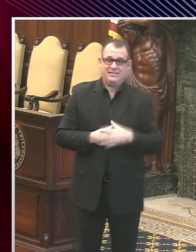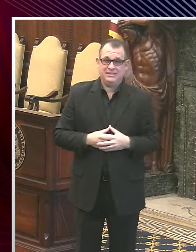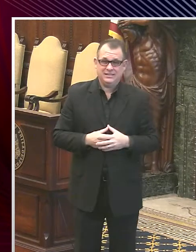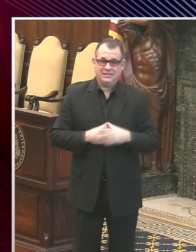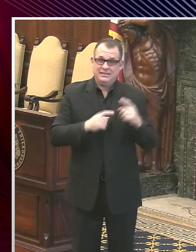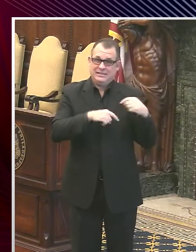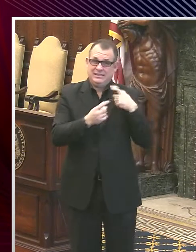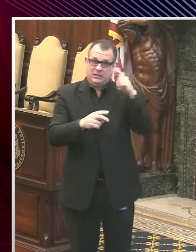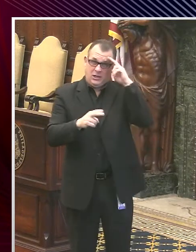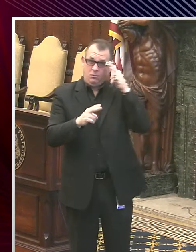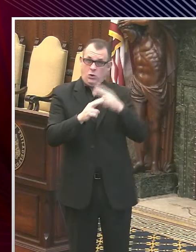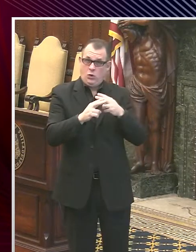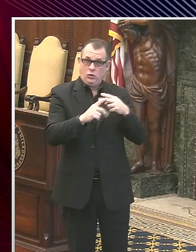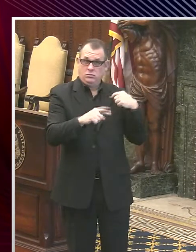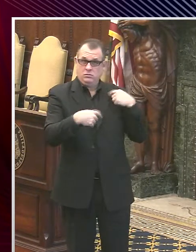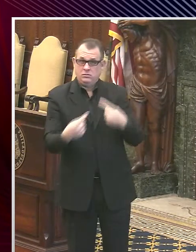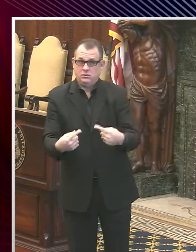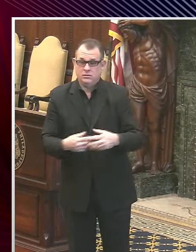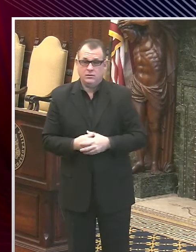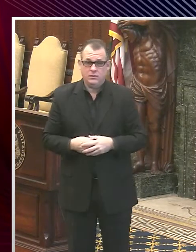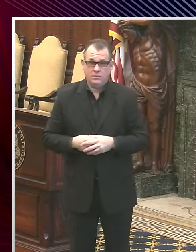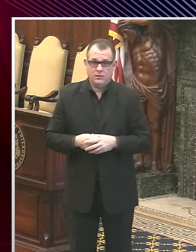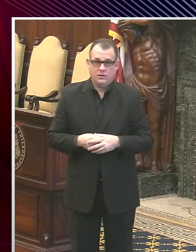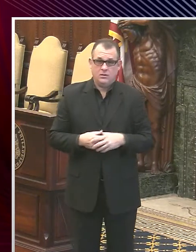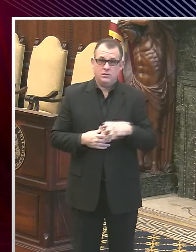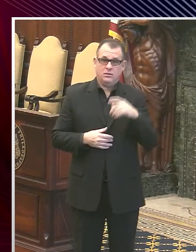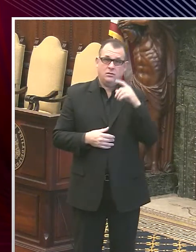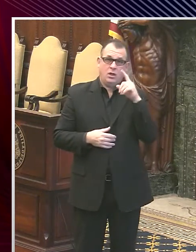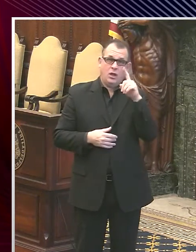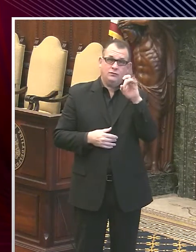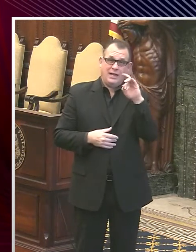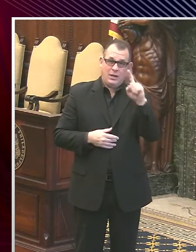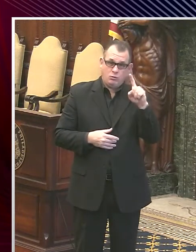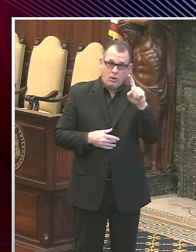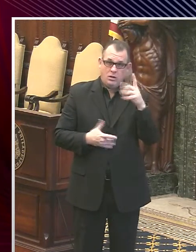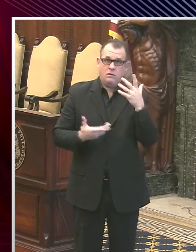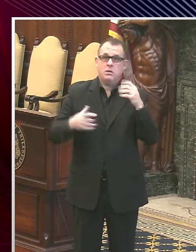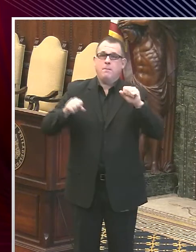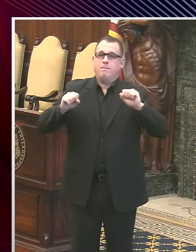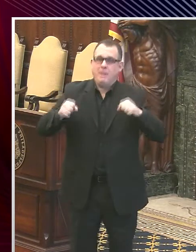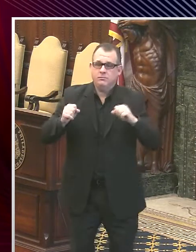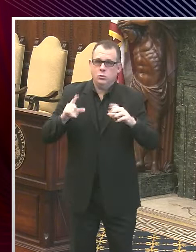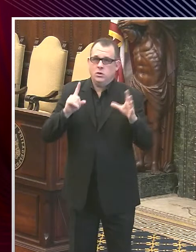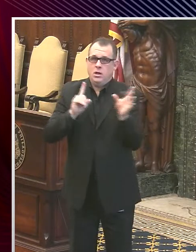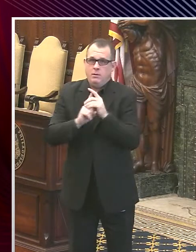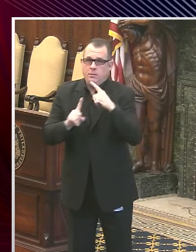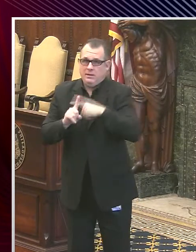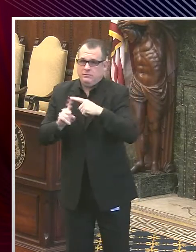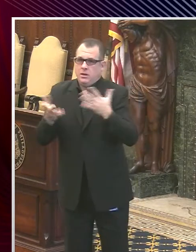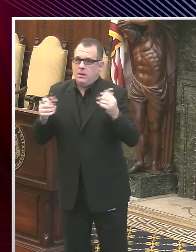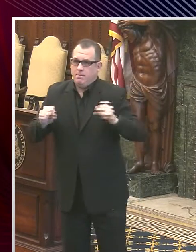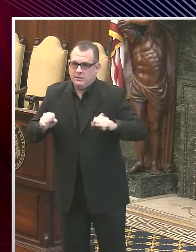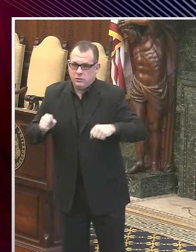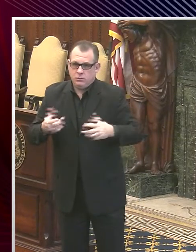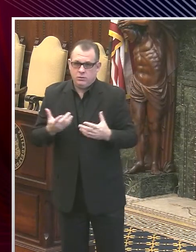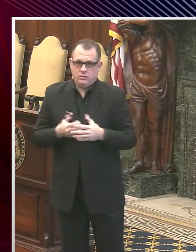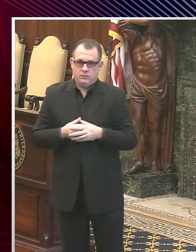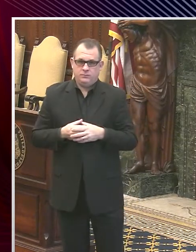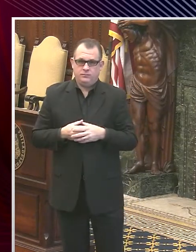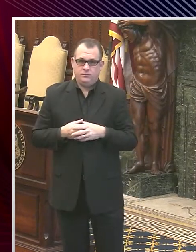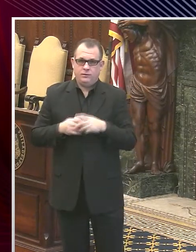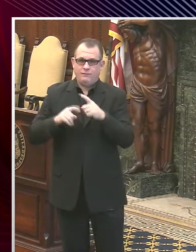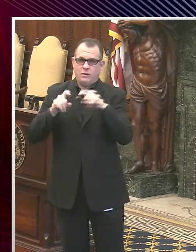98,215 since the beginning of the epidemic. In addition, we have 181 new probable cases diagnosed by the rapid antigen